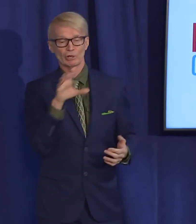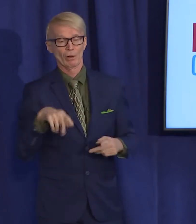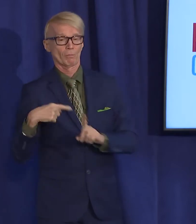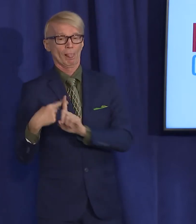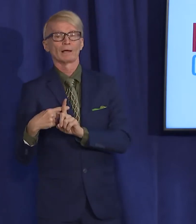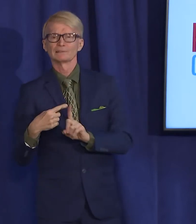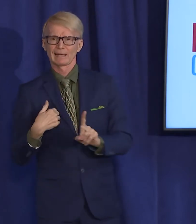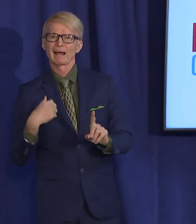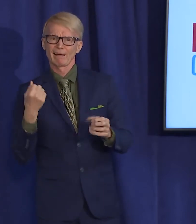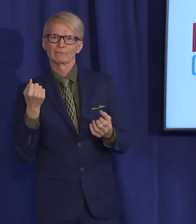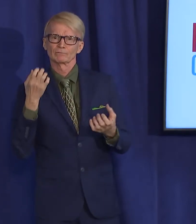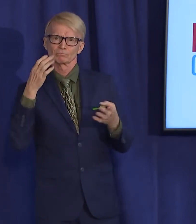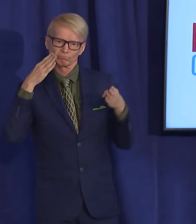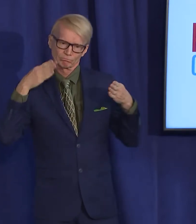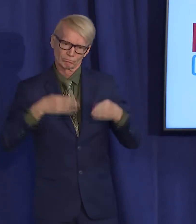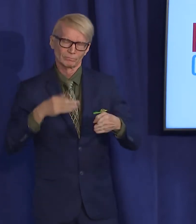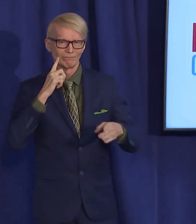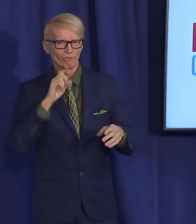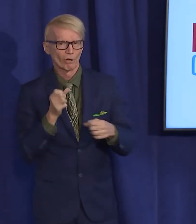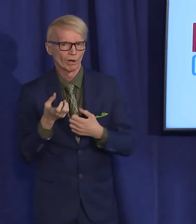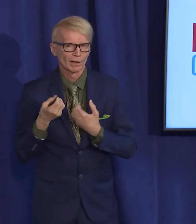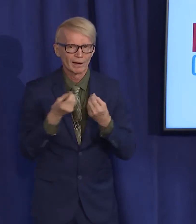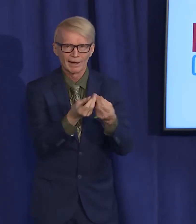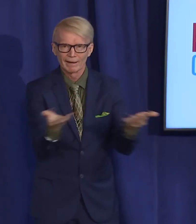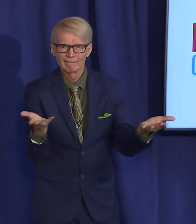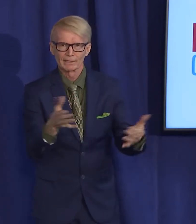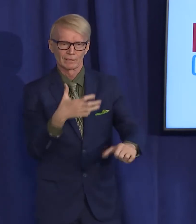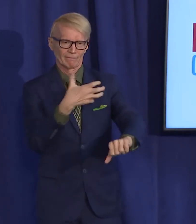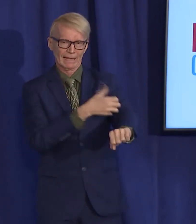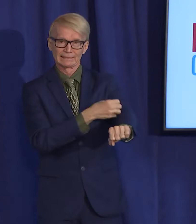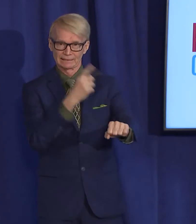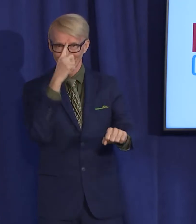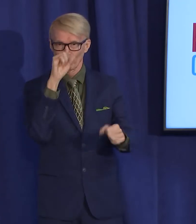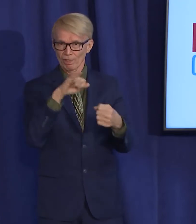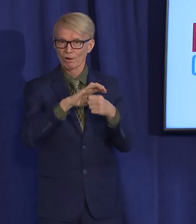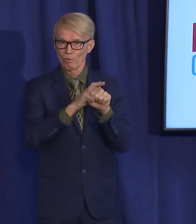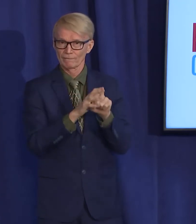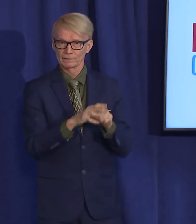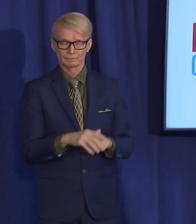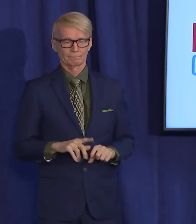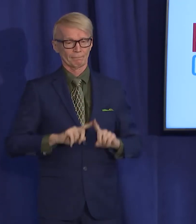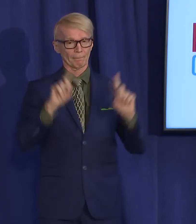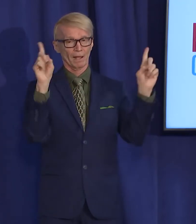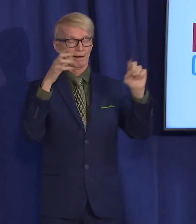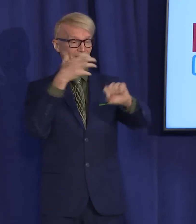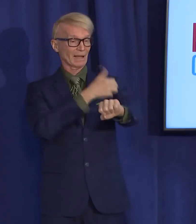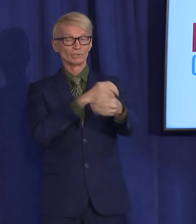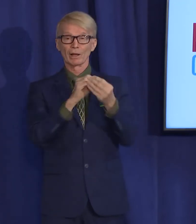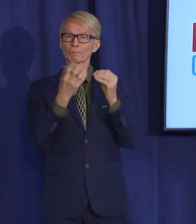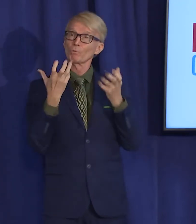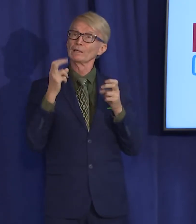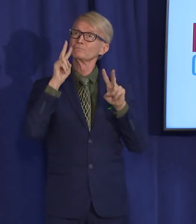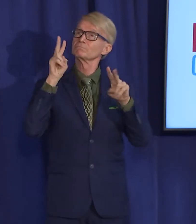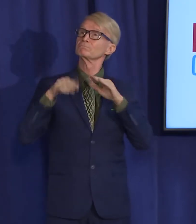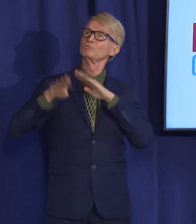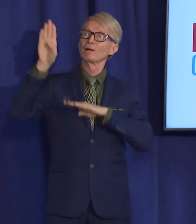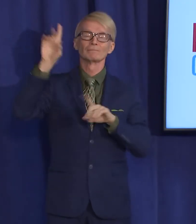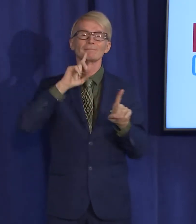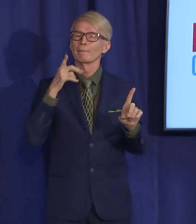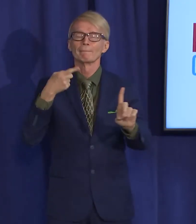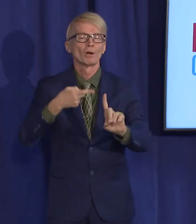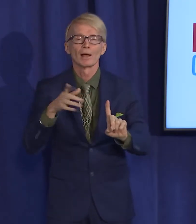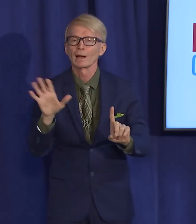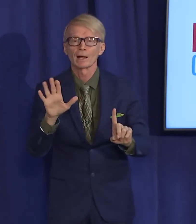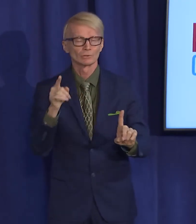COVID. And so over these last 12 weeks, the good news has not just been about vaccination numbers coming up. It's been about this drop in